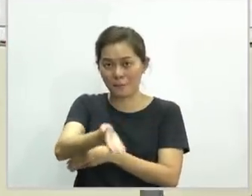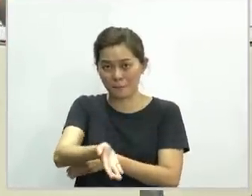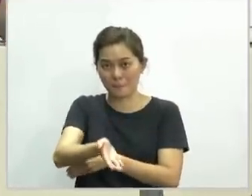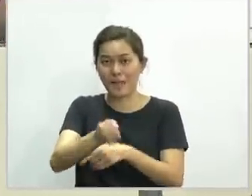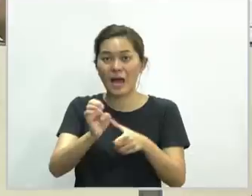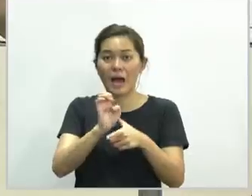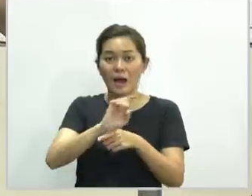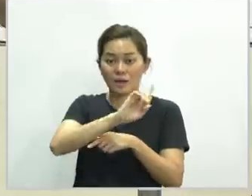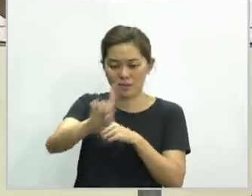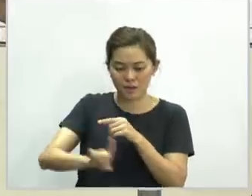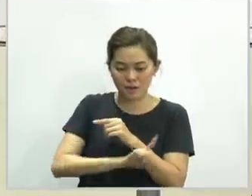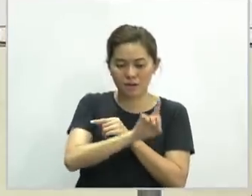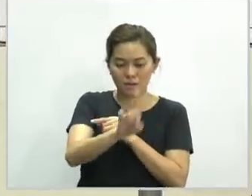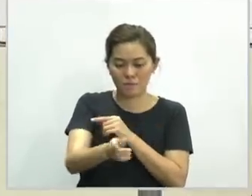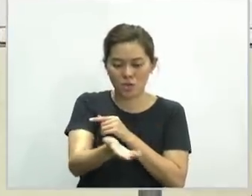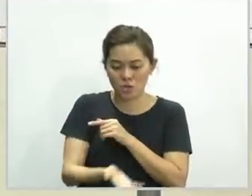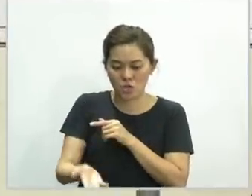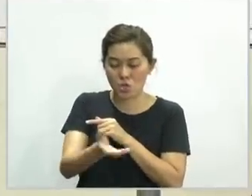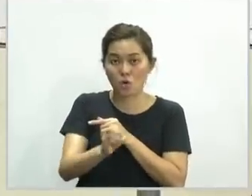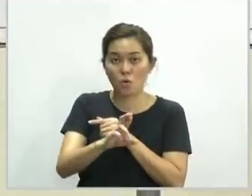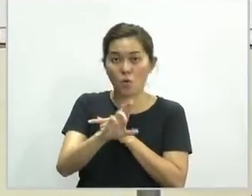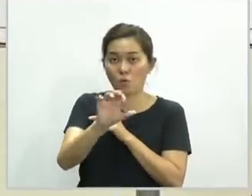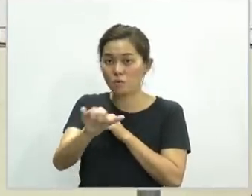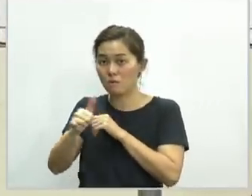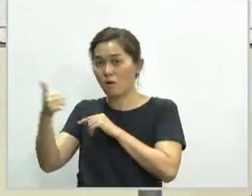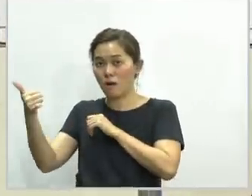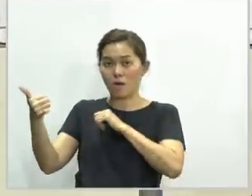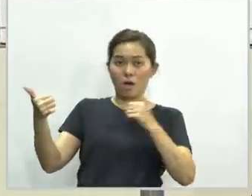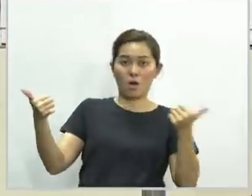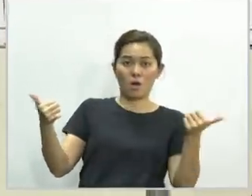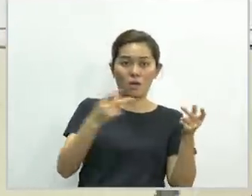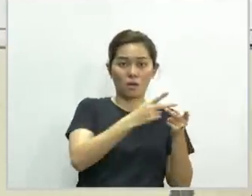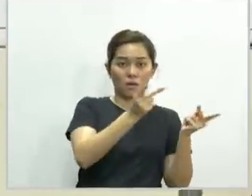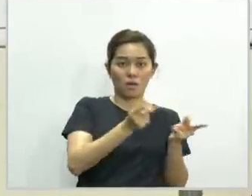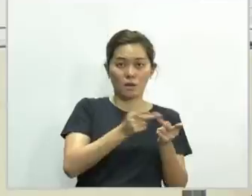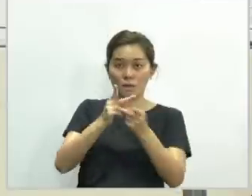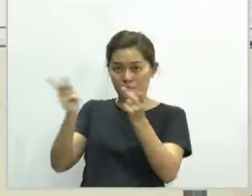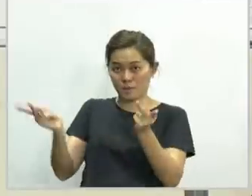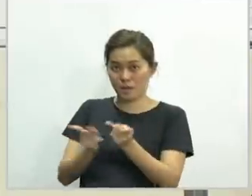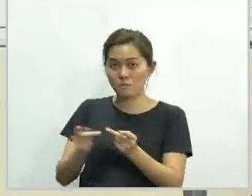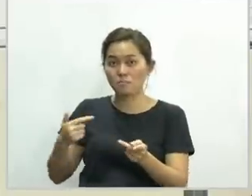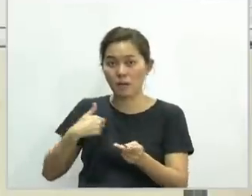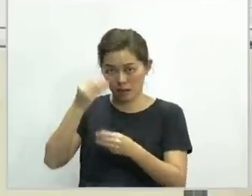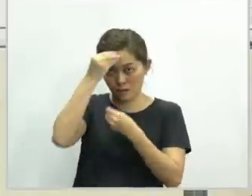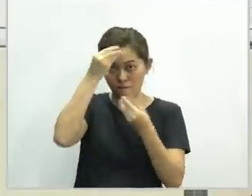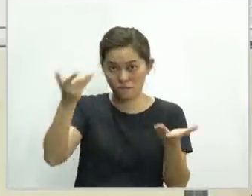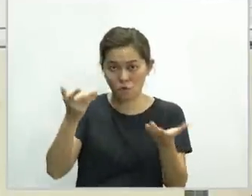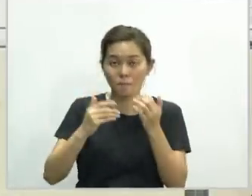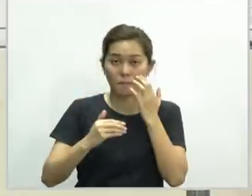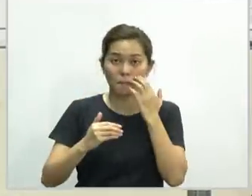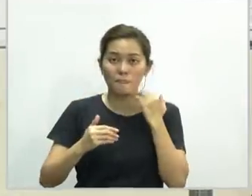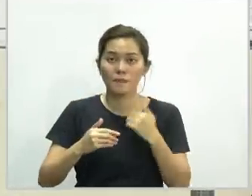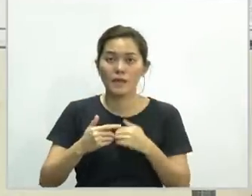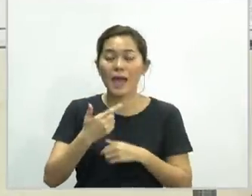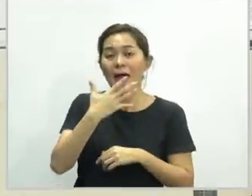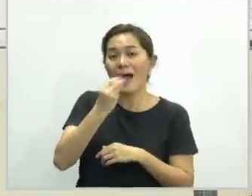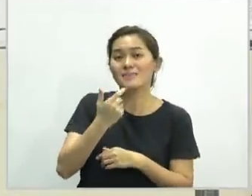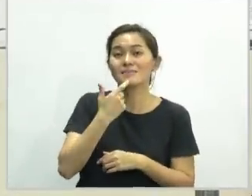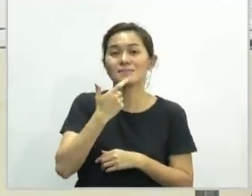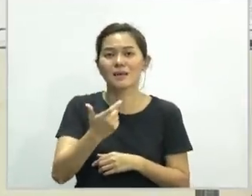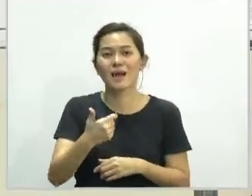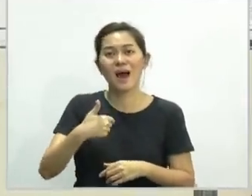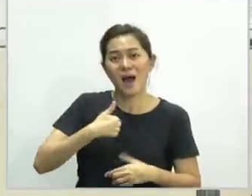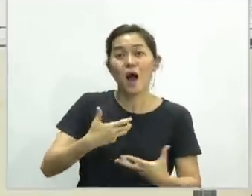Either come here or to other locations that I'll tell you about, to say,